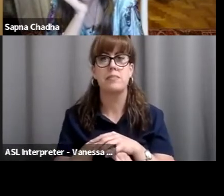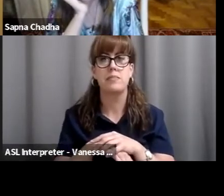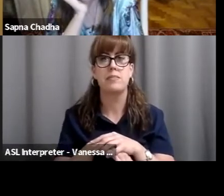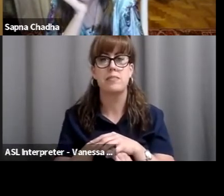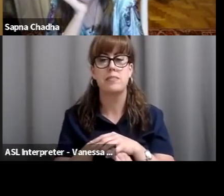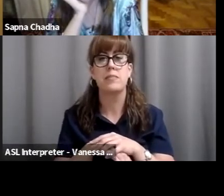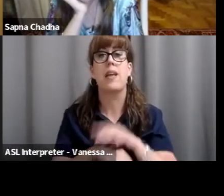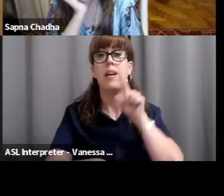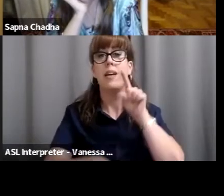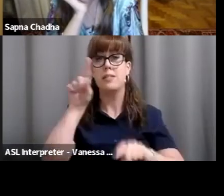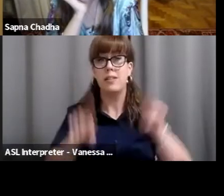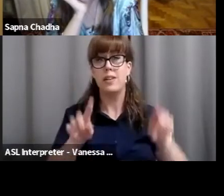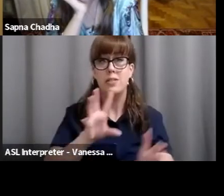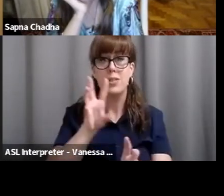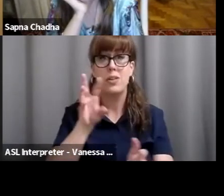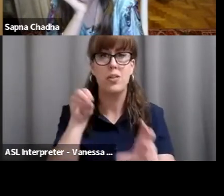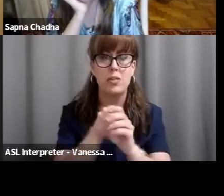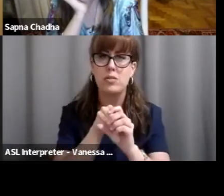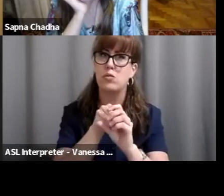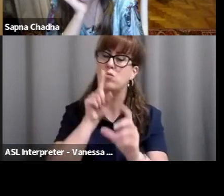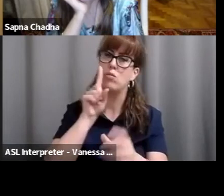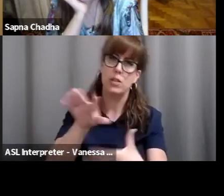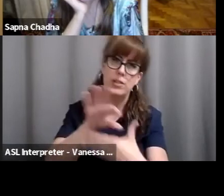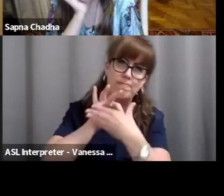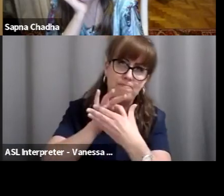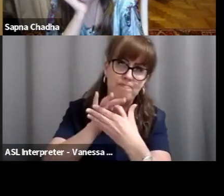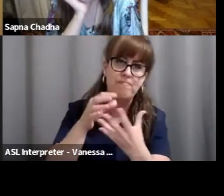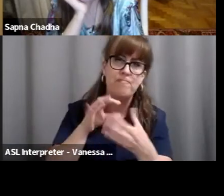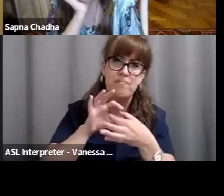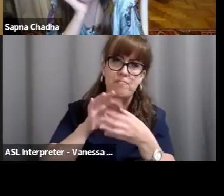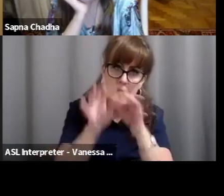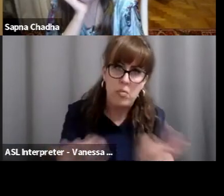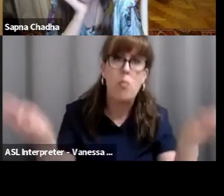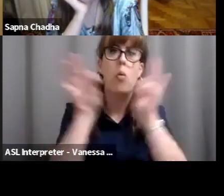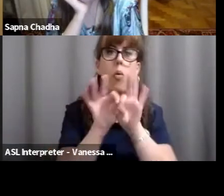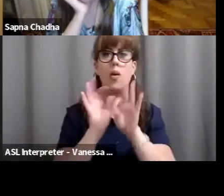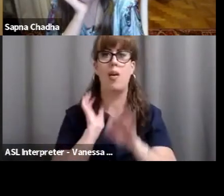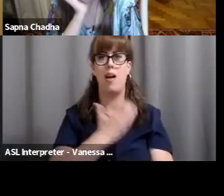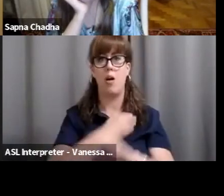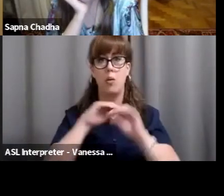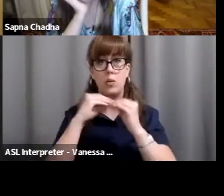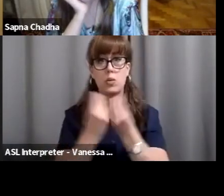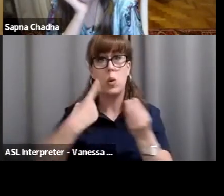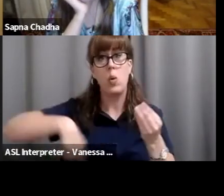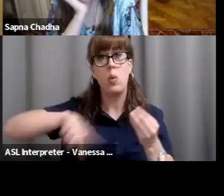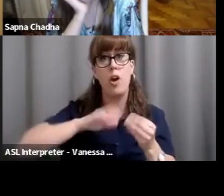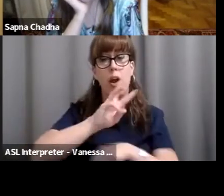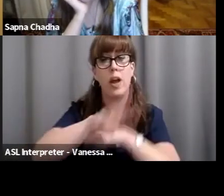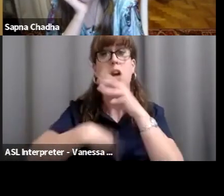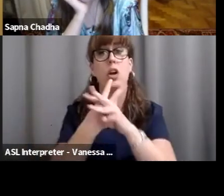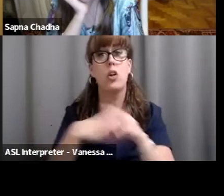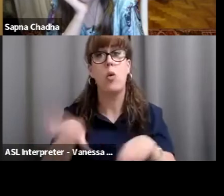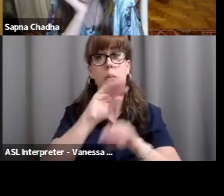diversity and inclusion is a very integral part of our organization. We are truly a global organization when, available